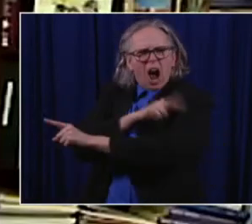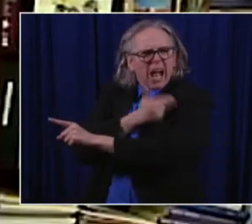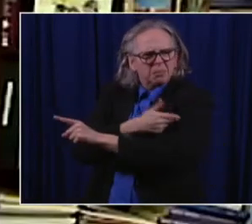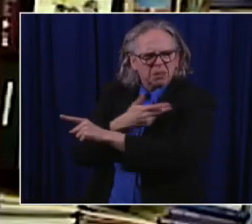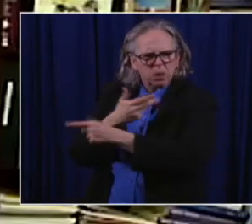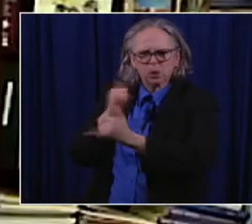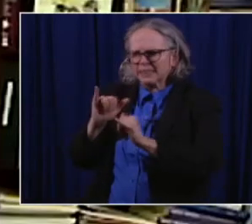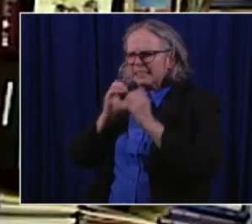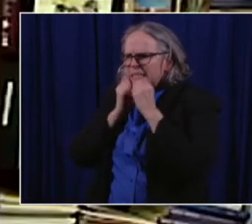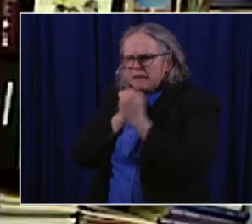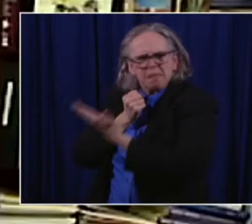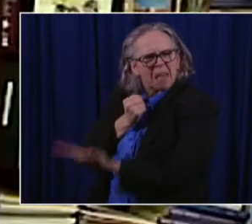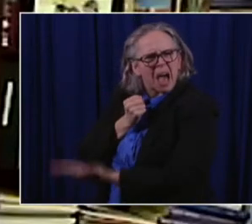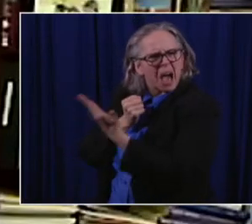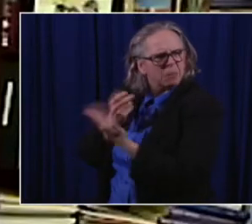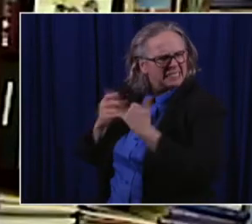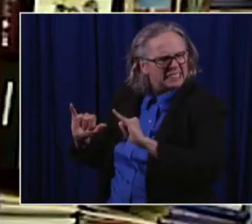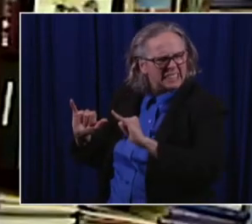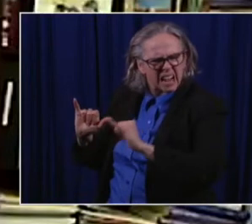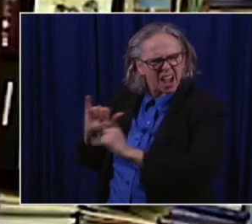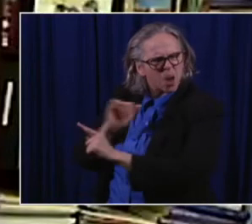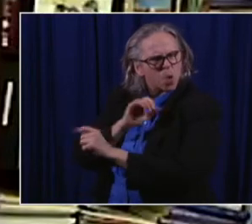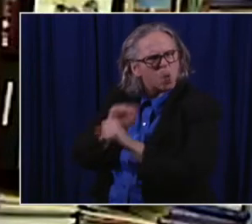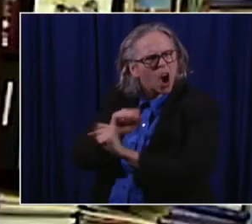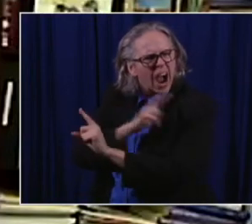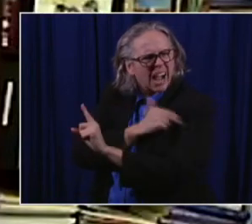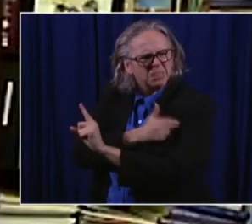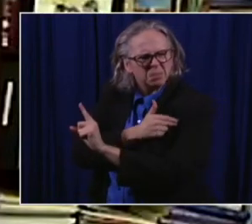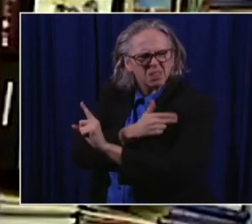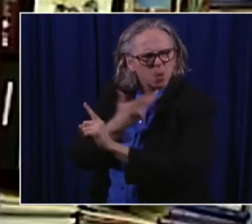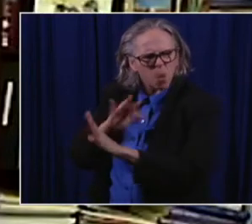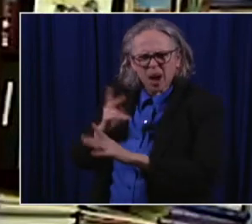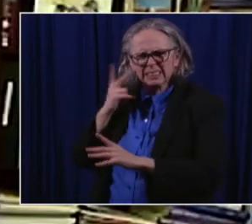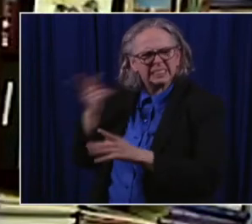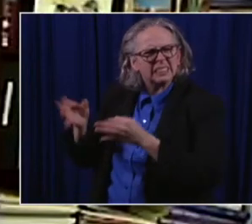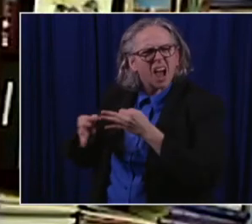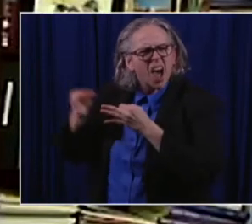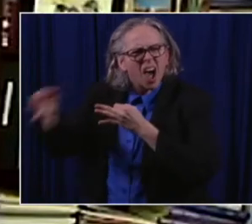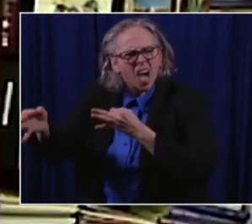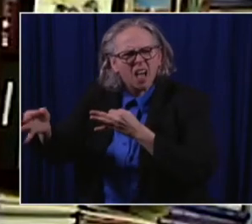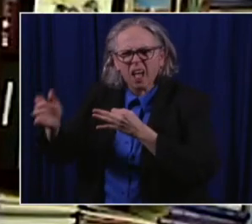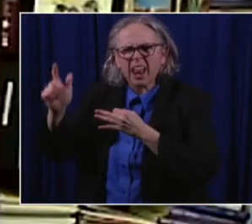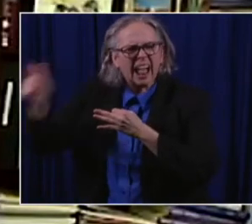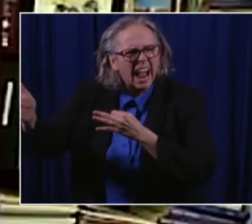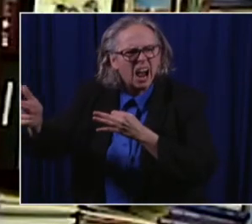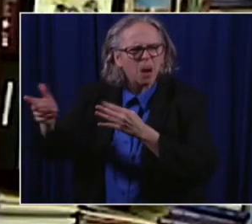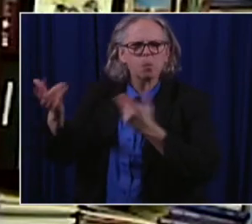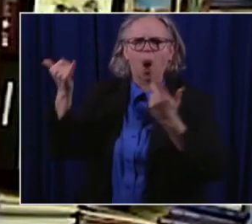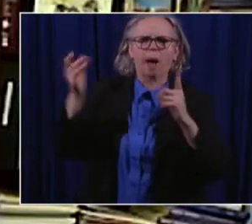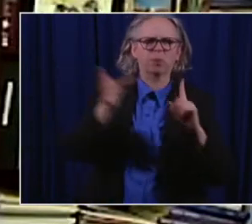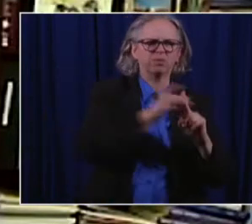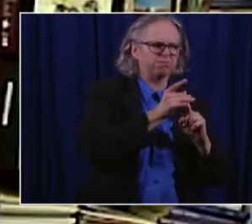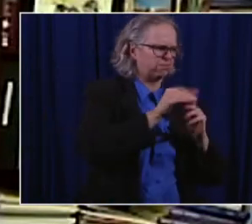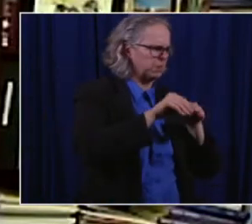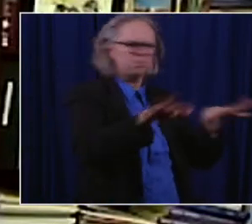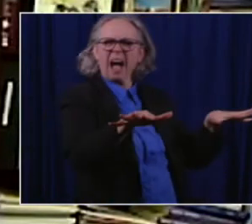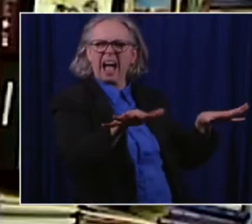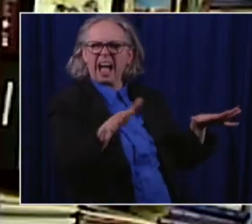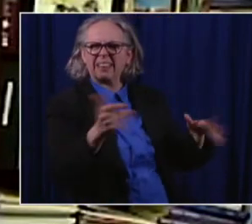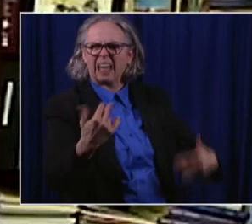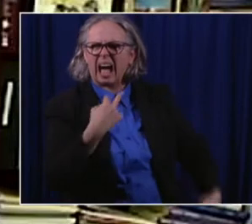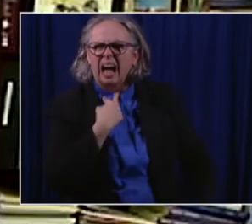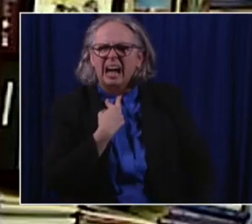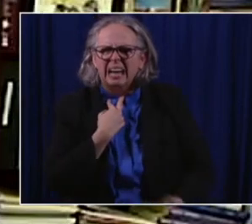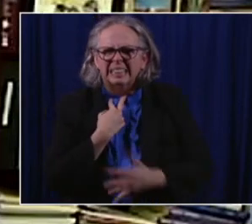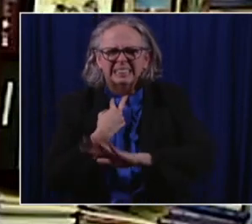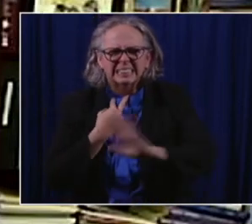be in the hospital, you don't want to see them negatively impacted by the number of COVID patients crowding out other patients who really